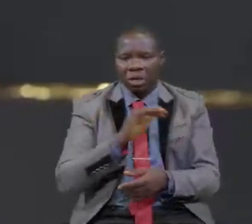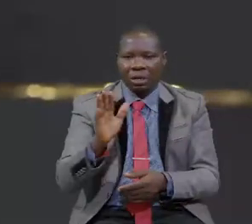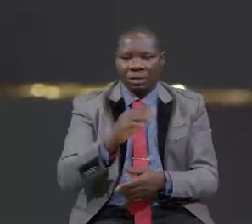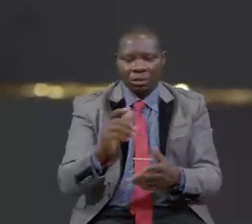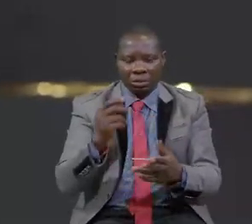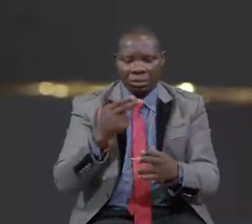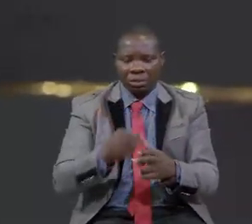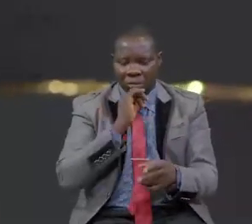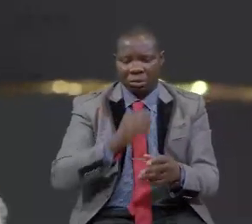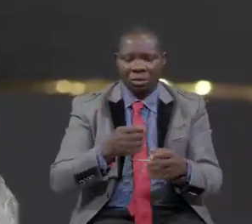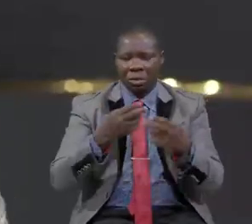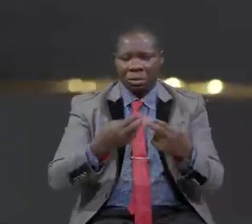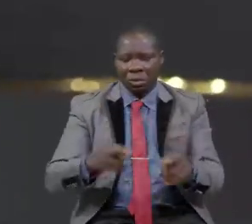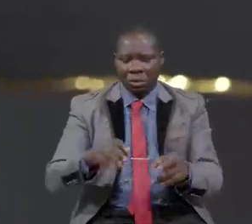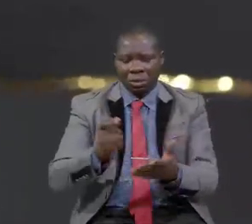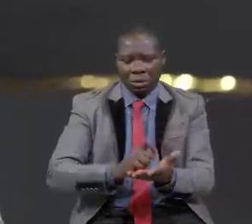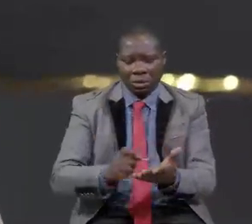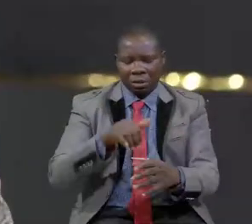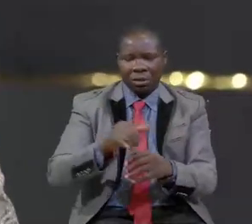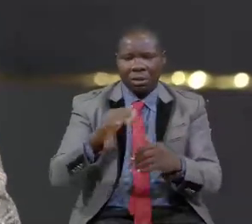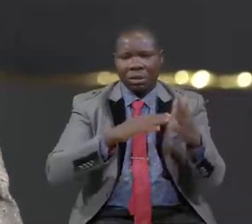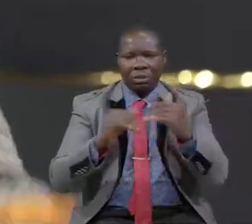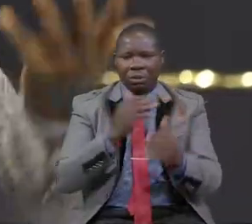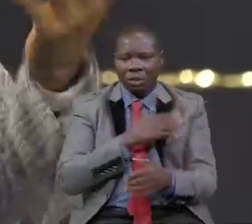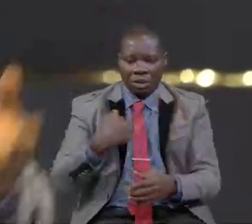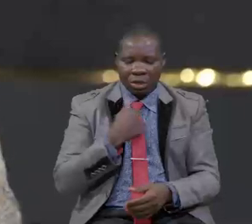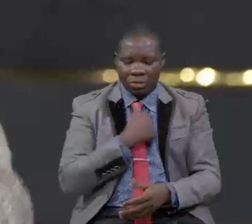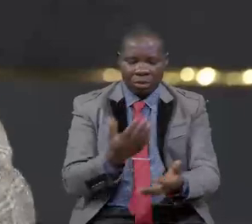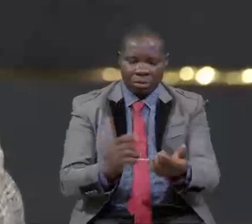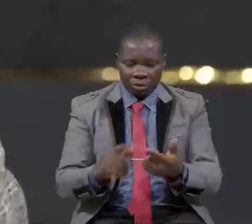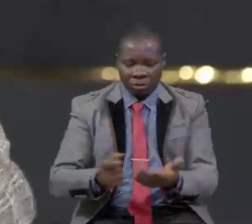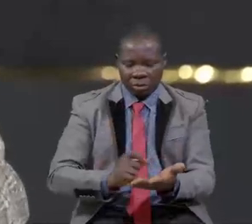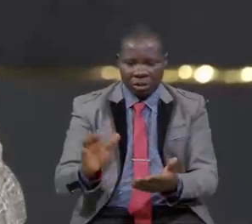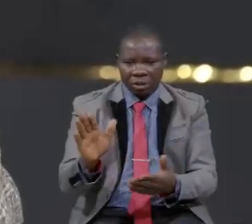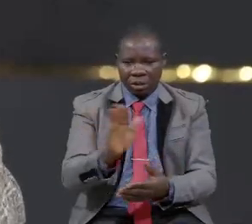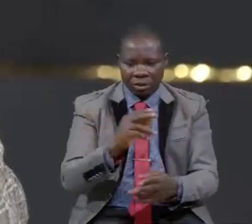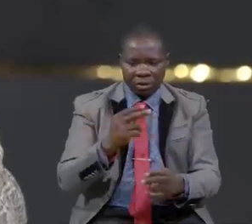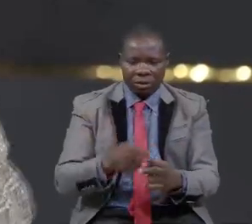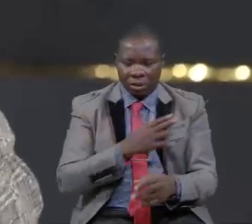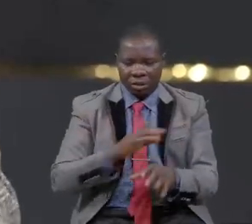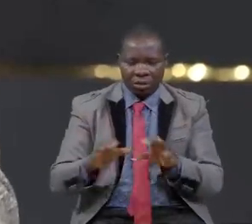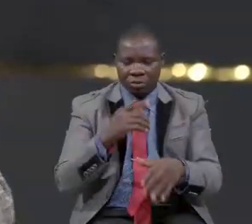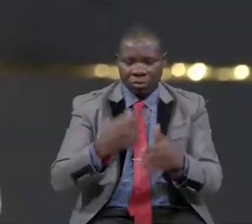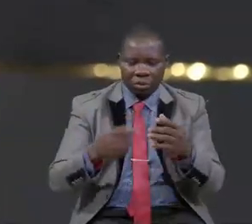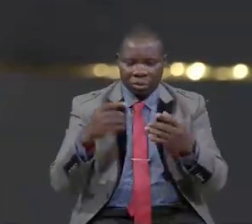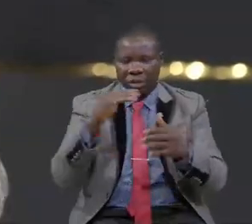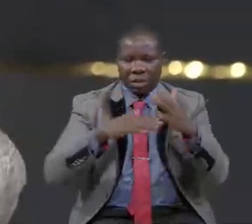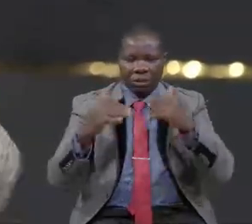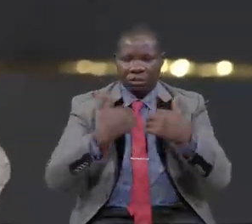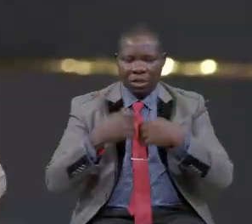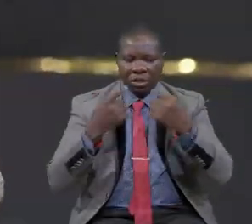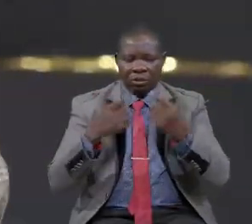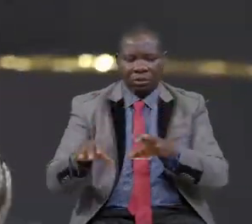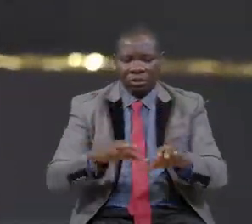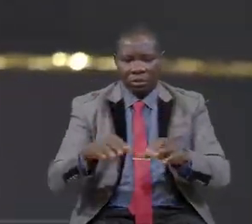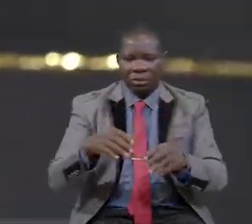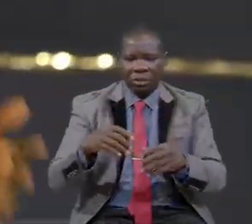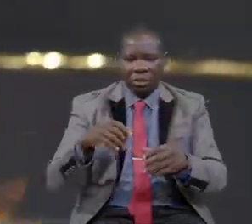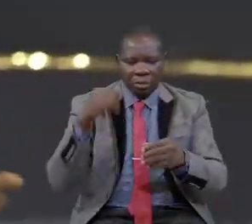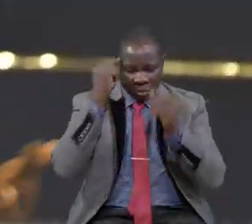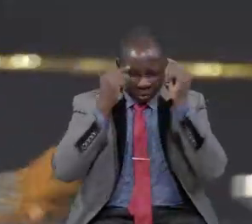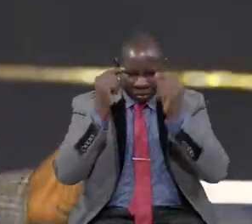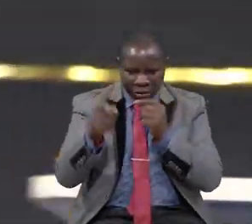written in heaven. And we want to write your name and do what heaven has done concerning you, so that will